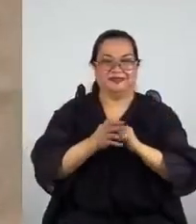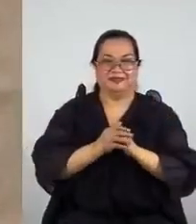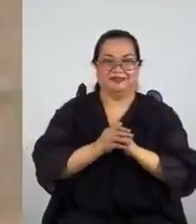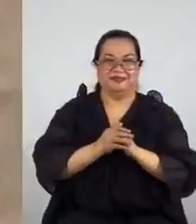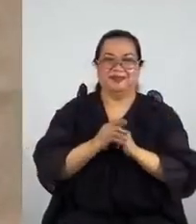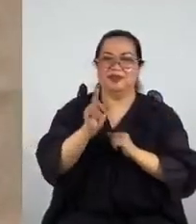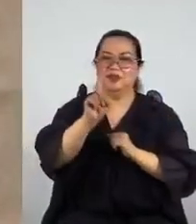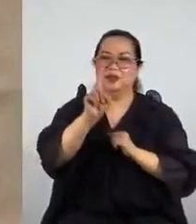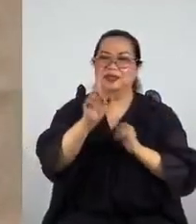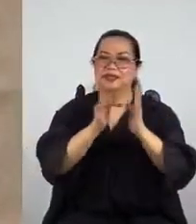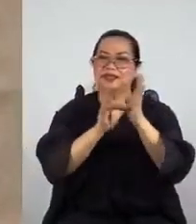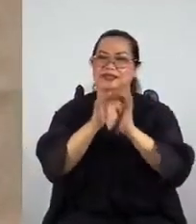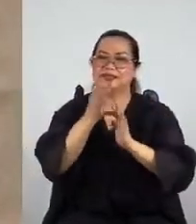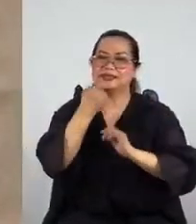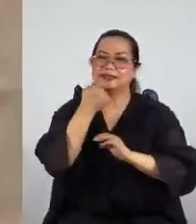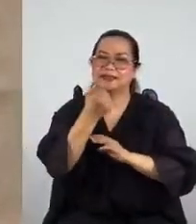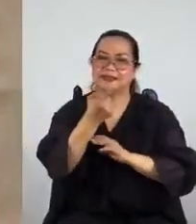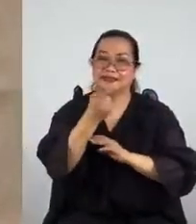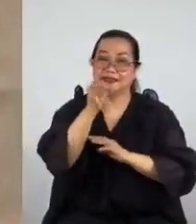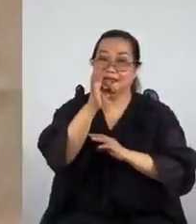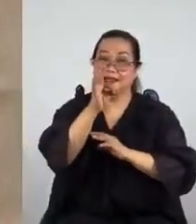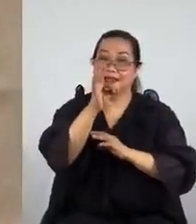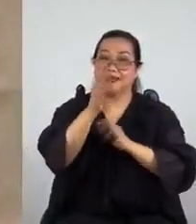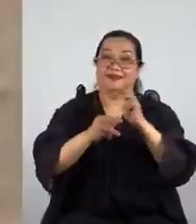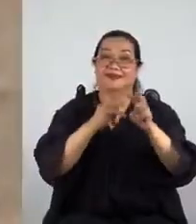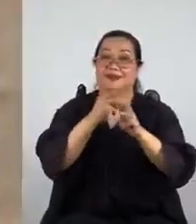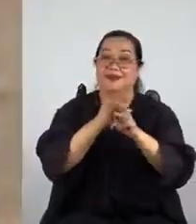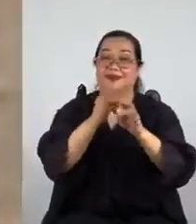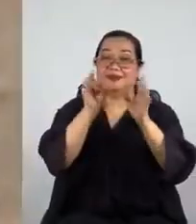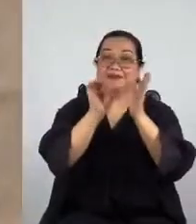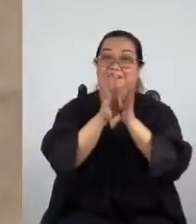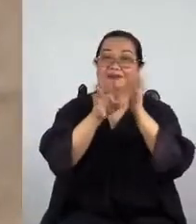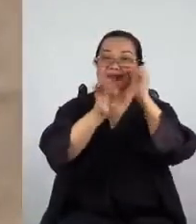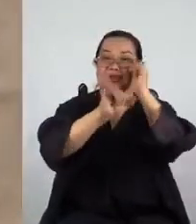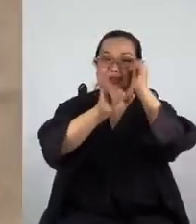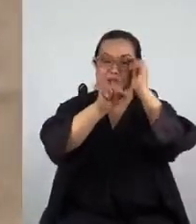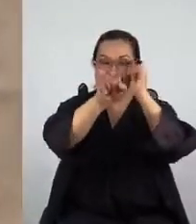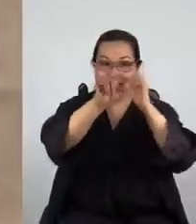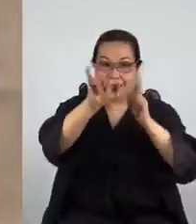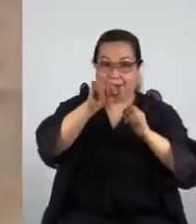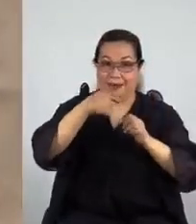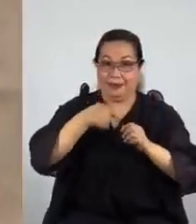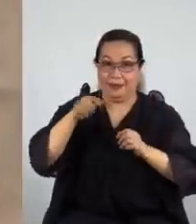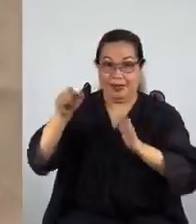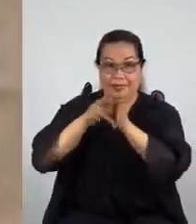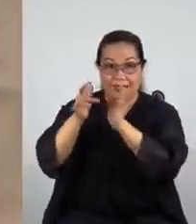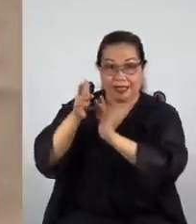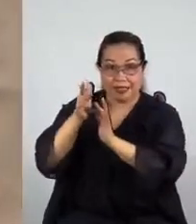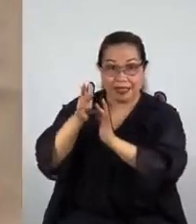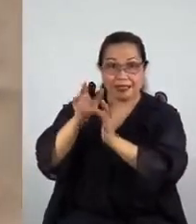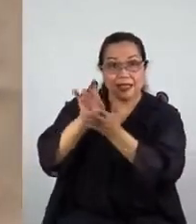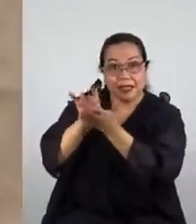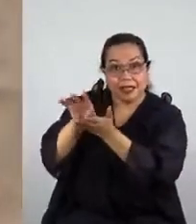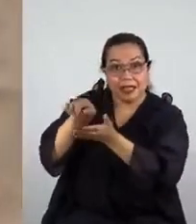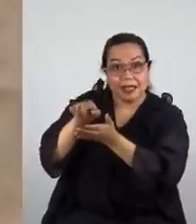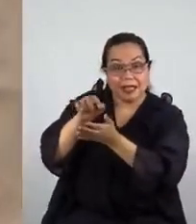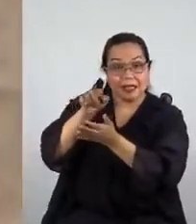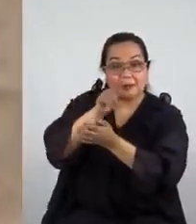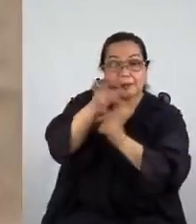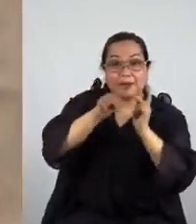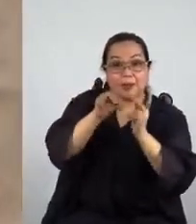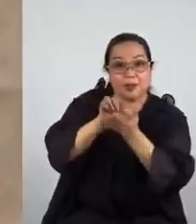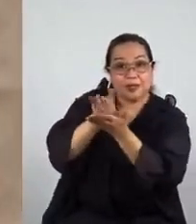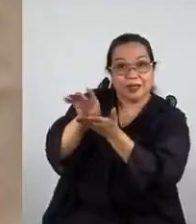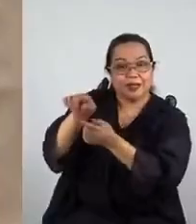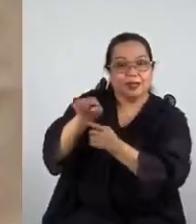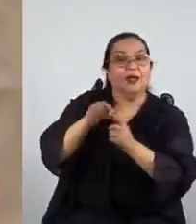What did Jesus say? If the world hated you, me, it will also hate you. We will endure the